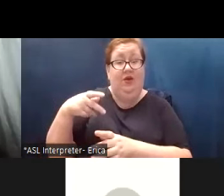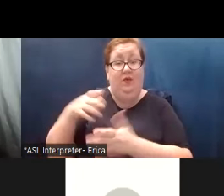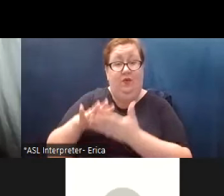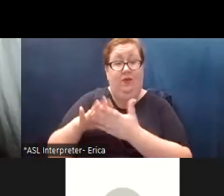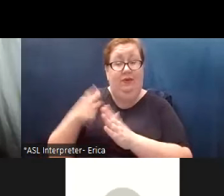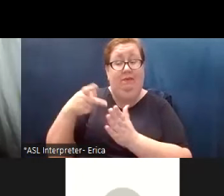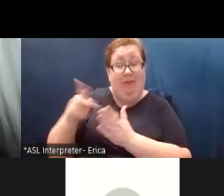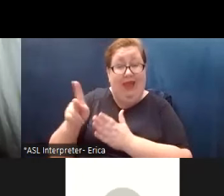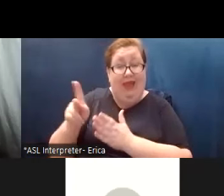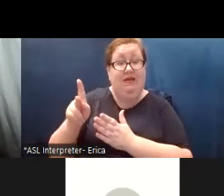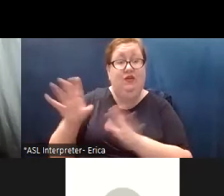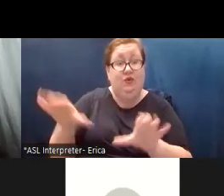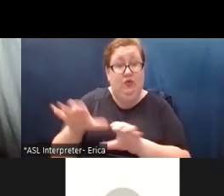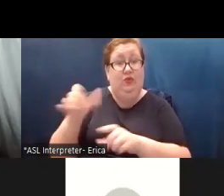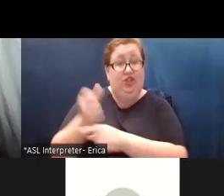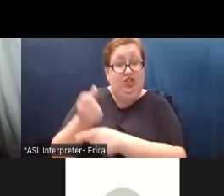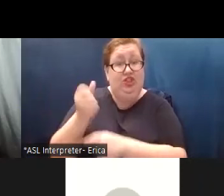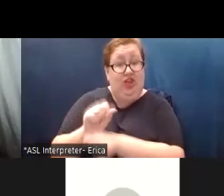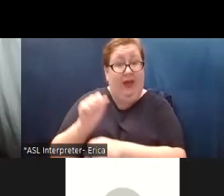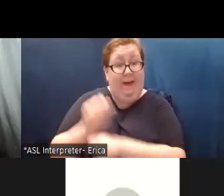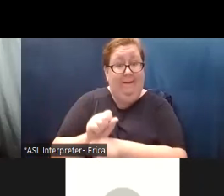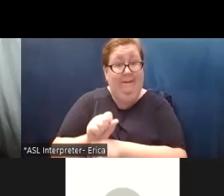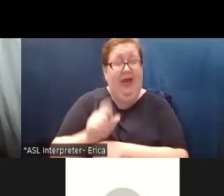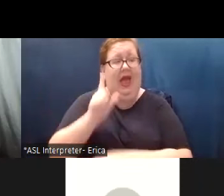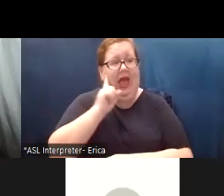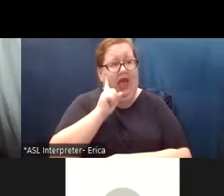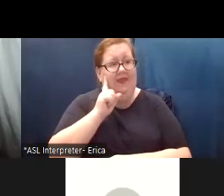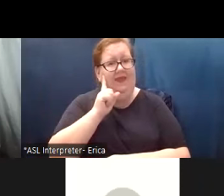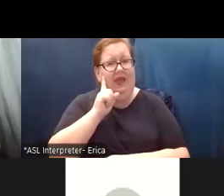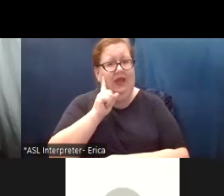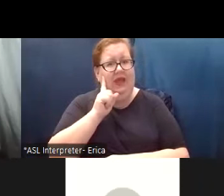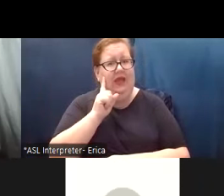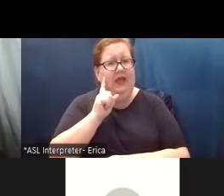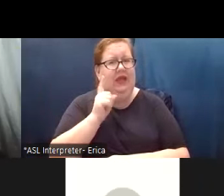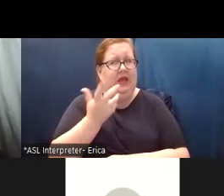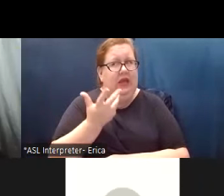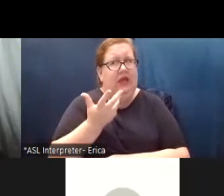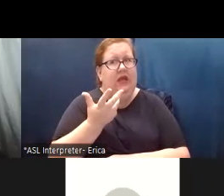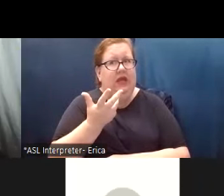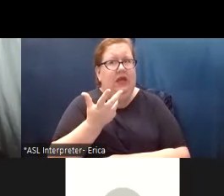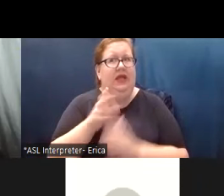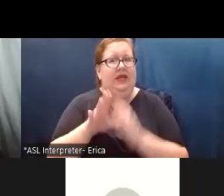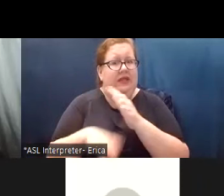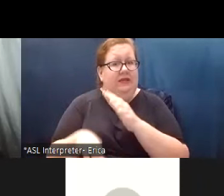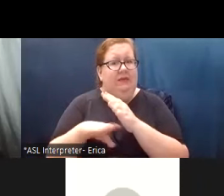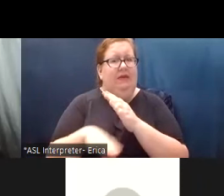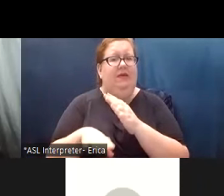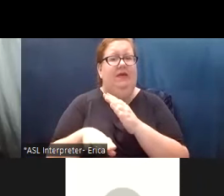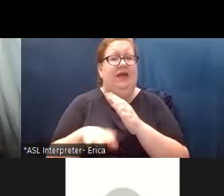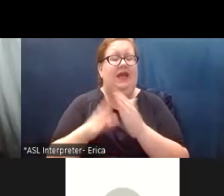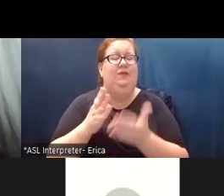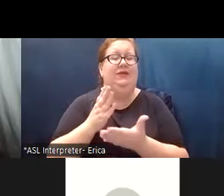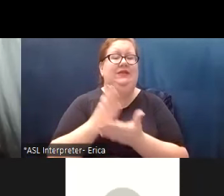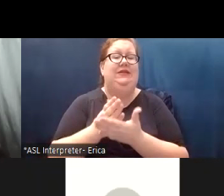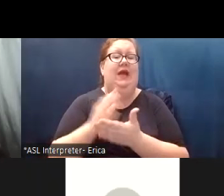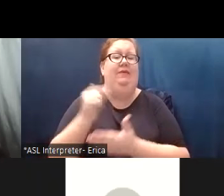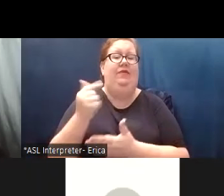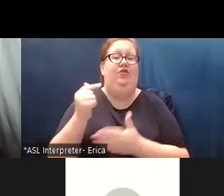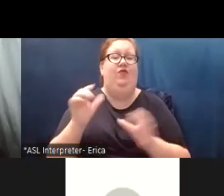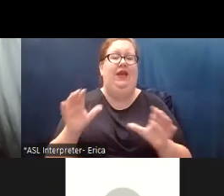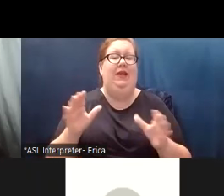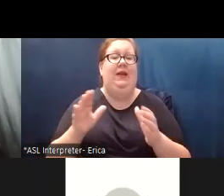I think, in a small way at least, stop the green movement